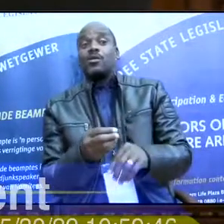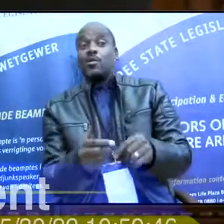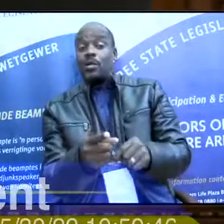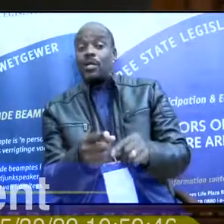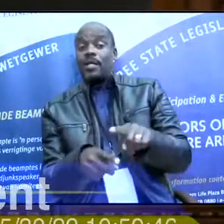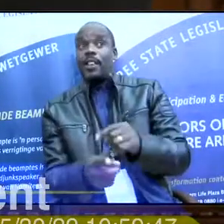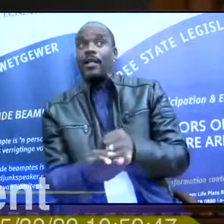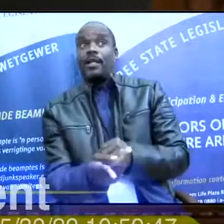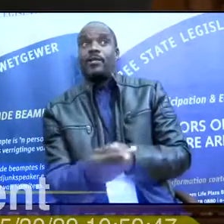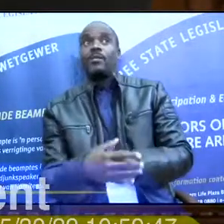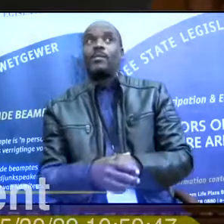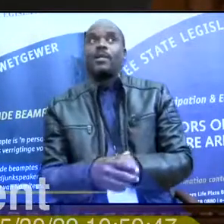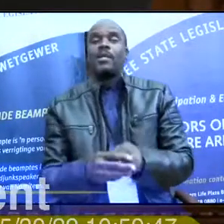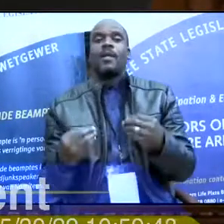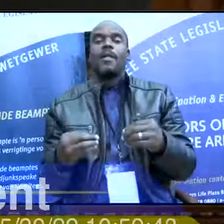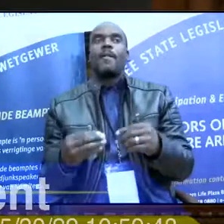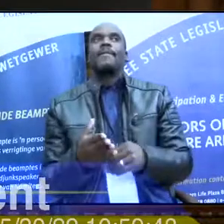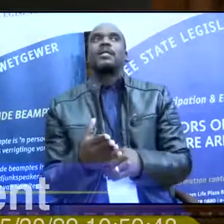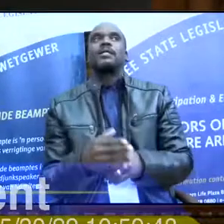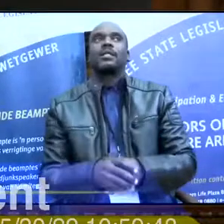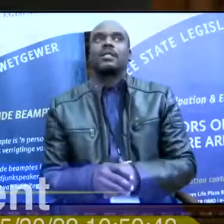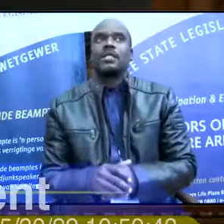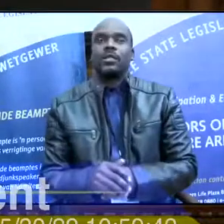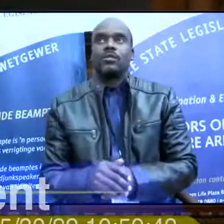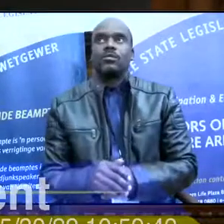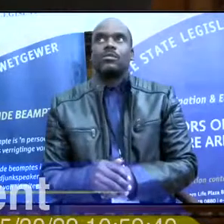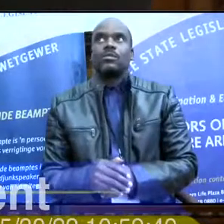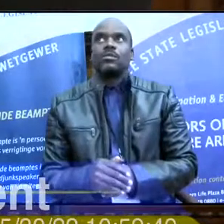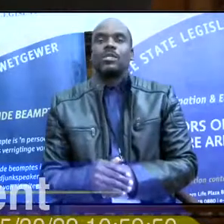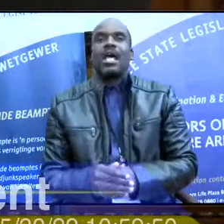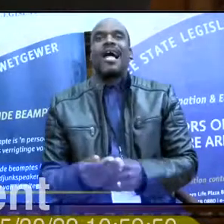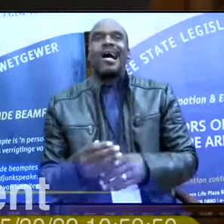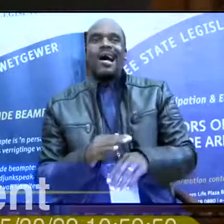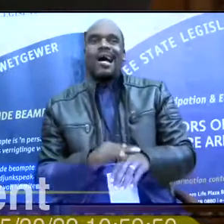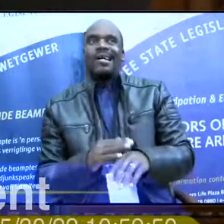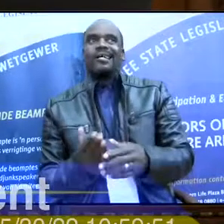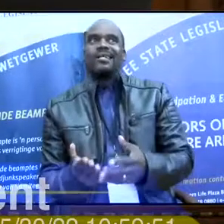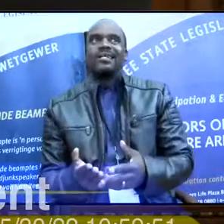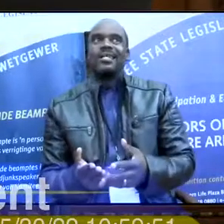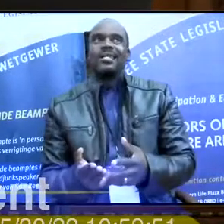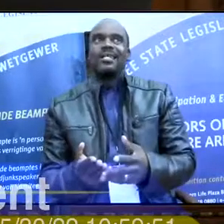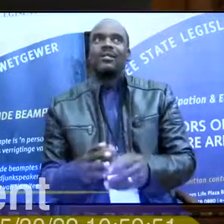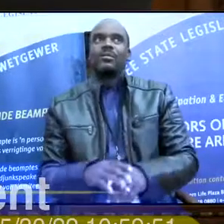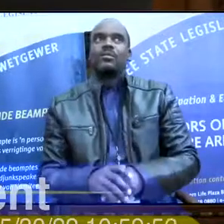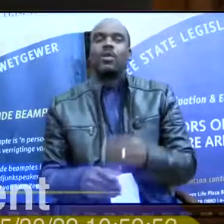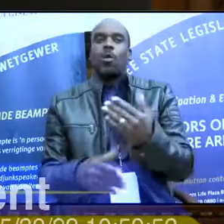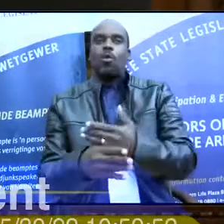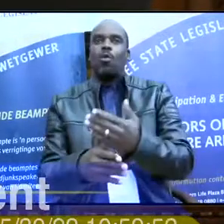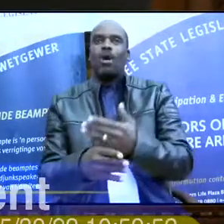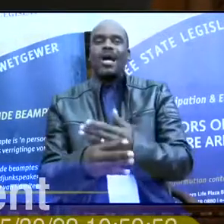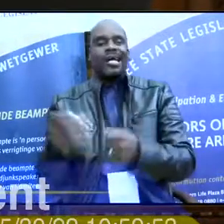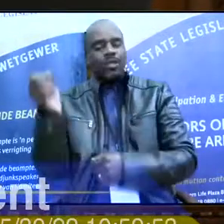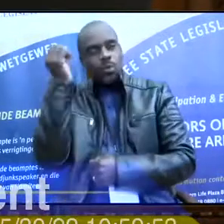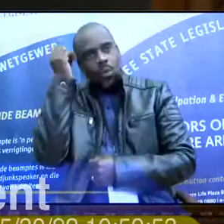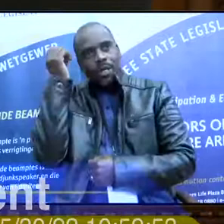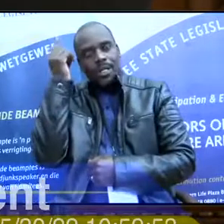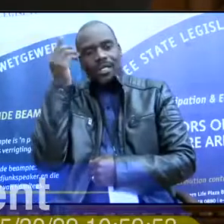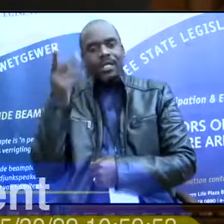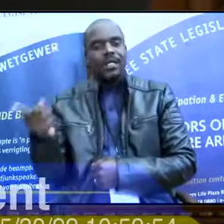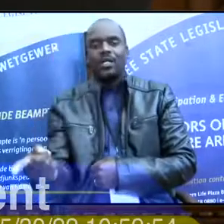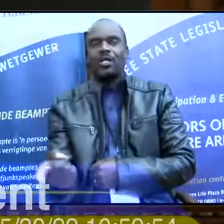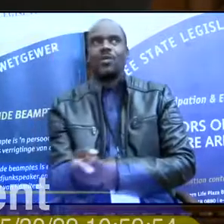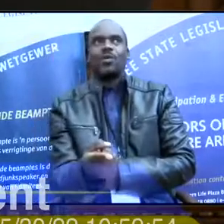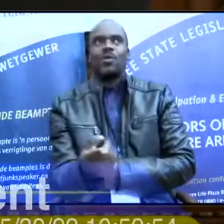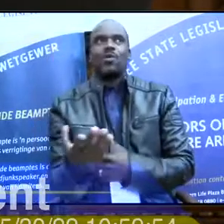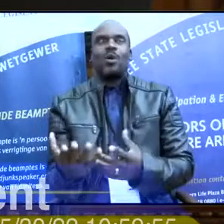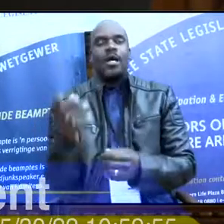business people were provided by industry and were provided by the market to understand those services that